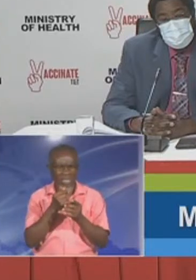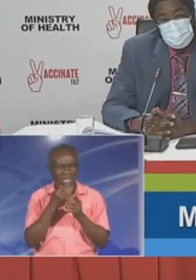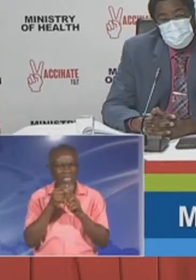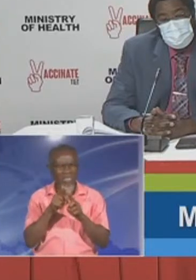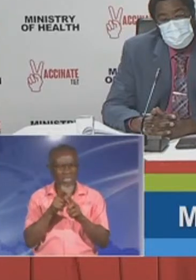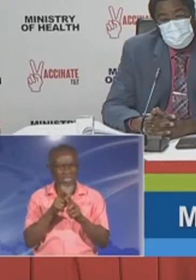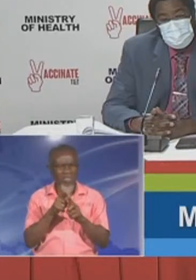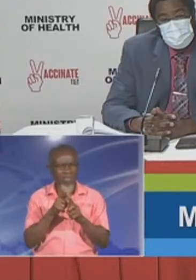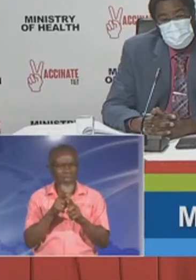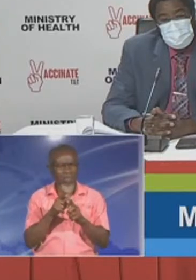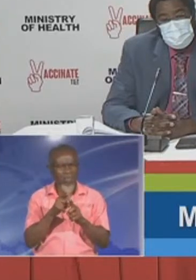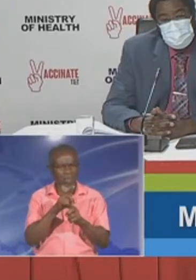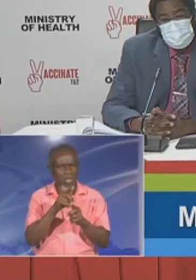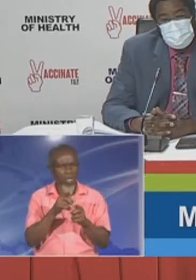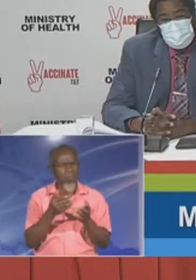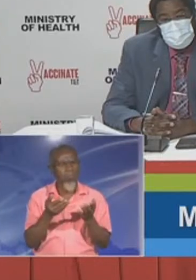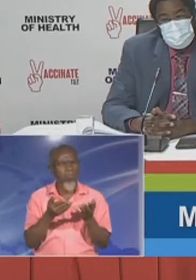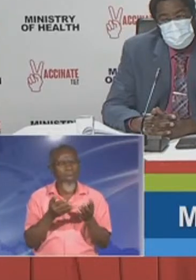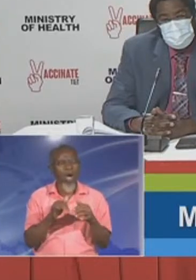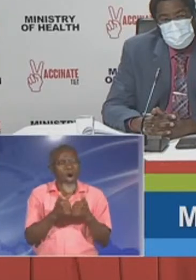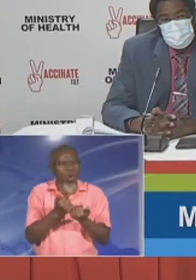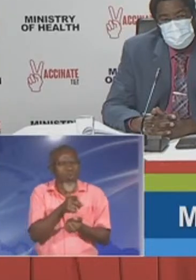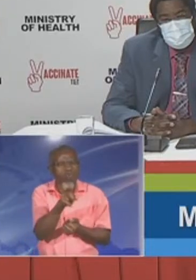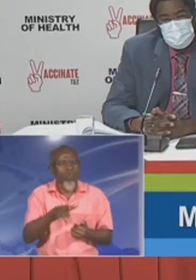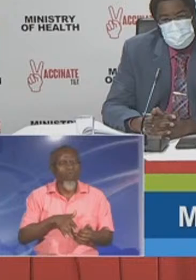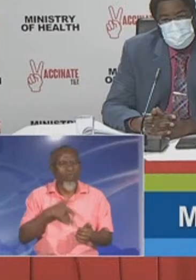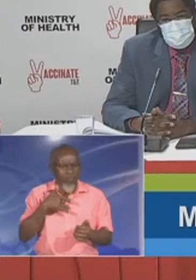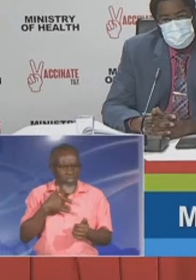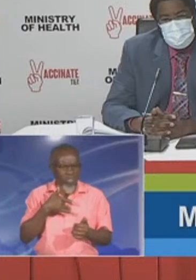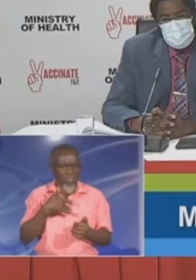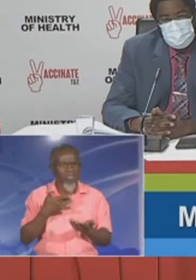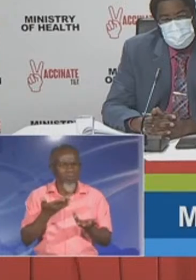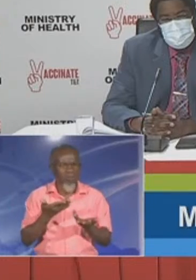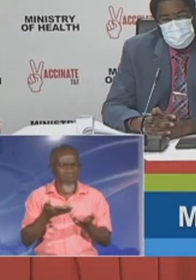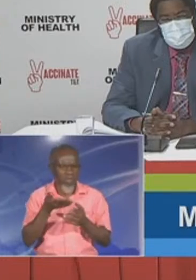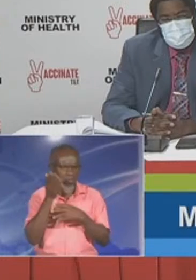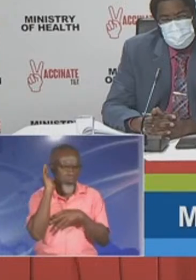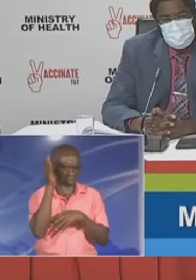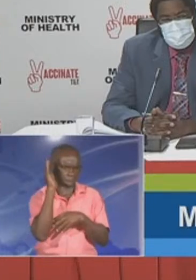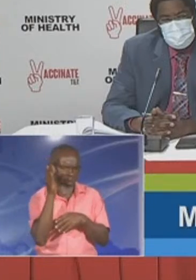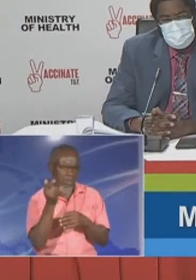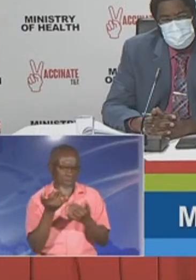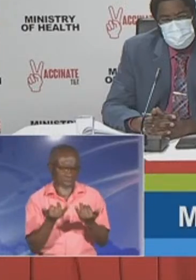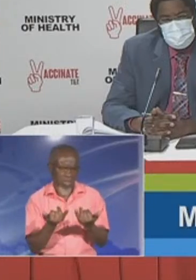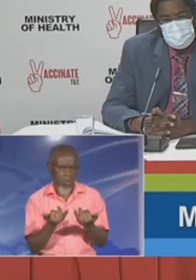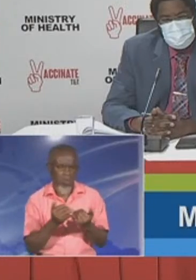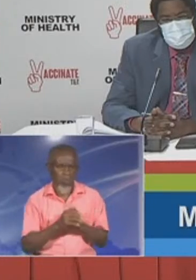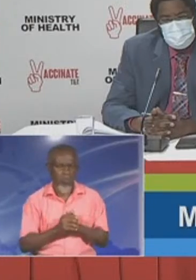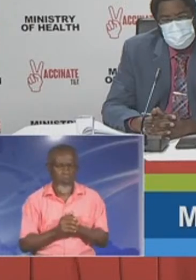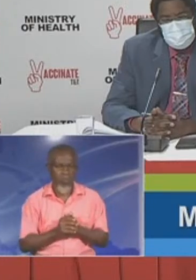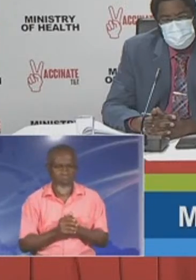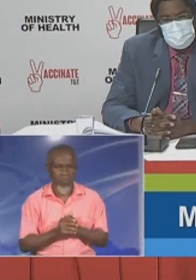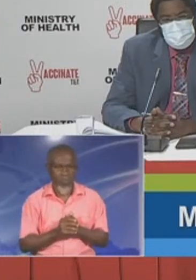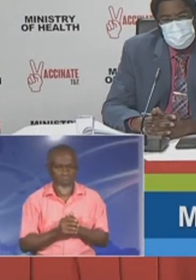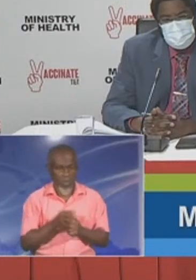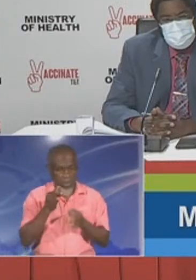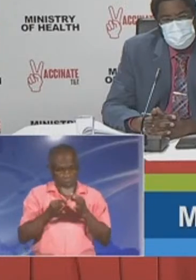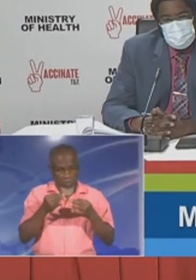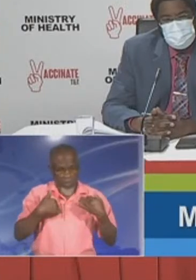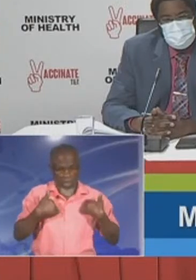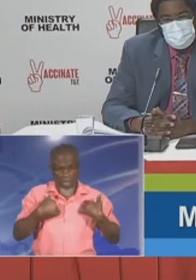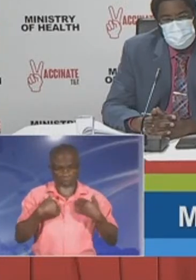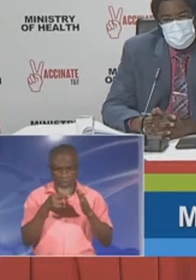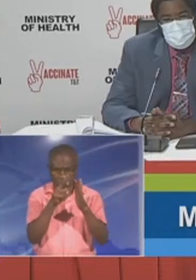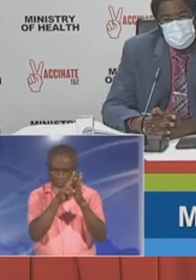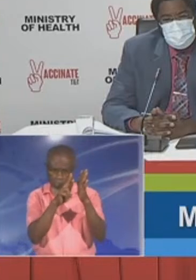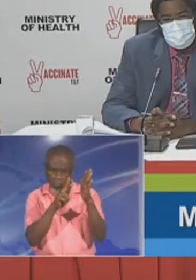about such announcement being made after this time? And the additional question that I want to ask is there's a protocol in place concerning